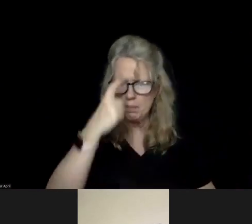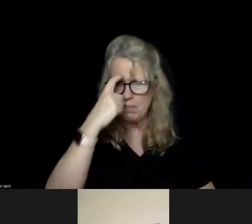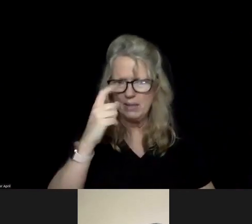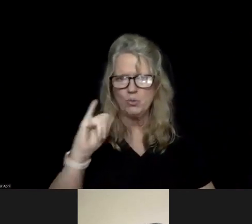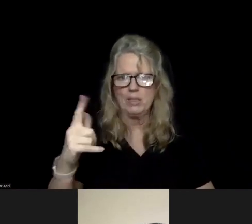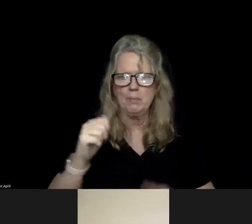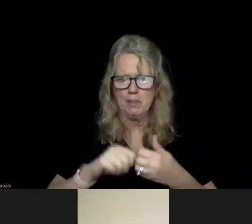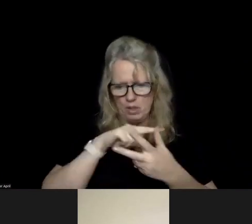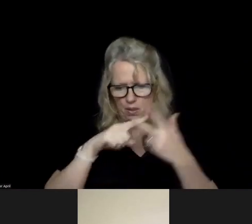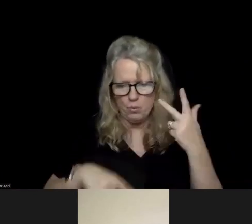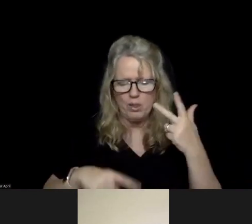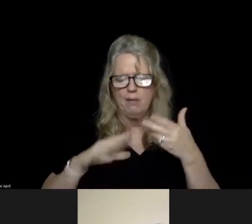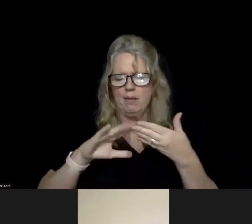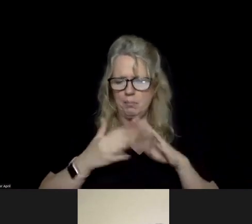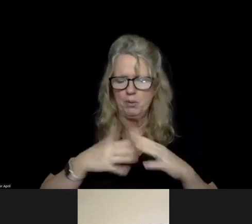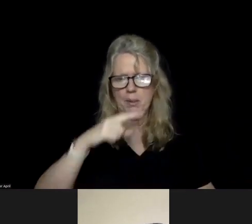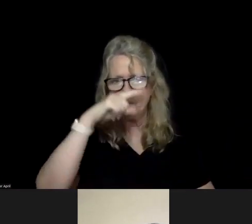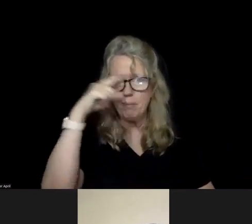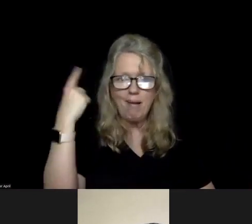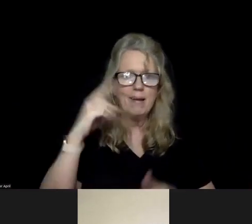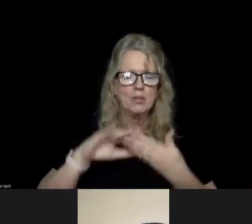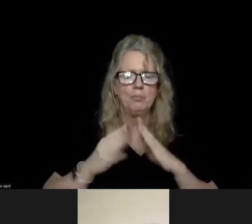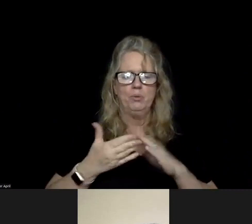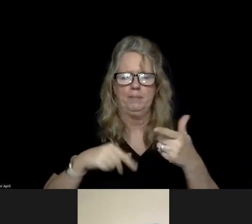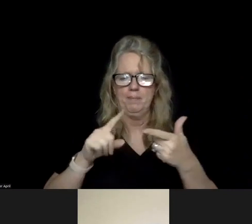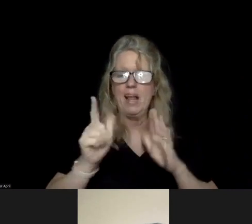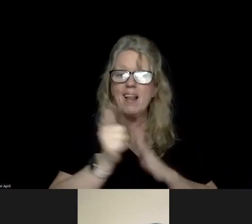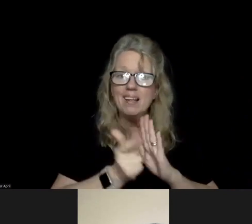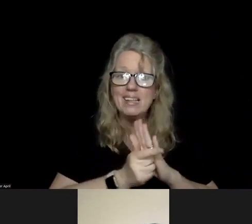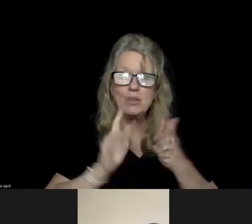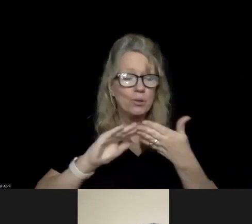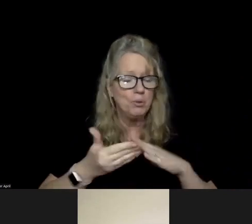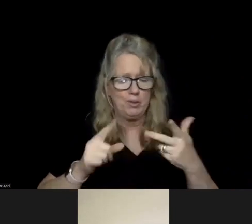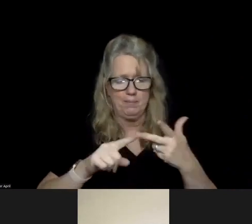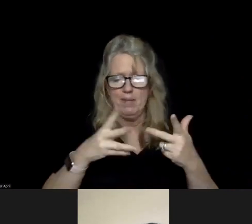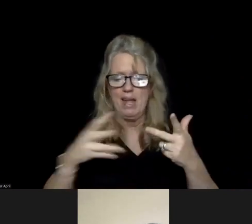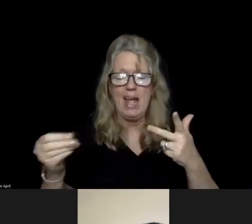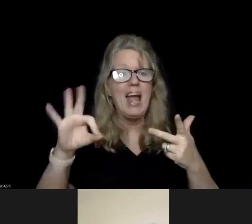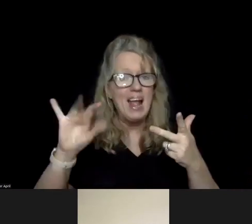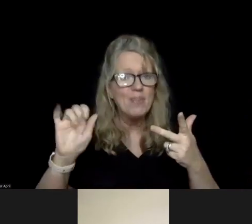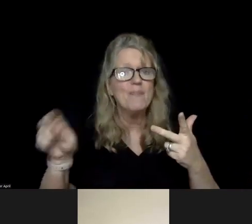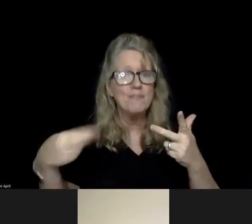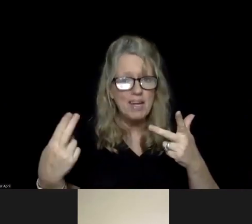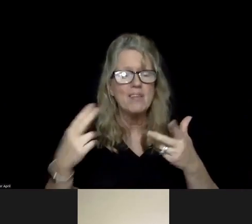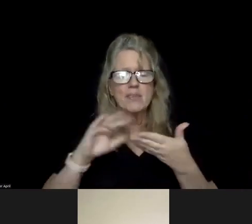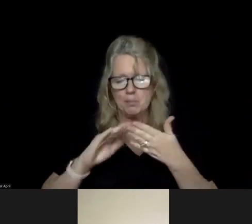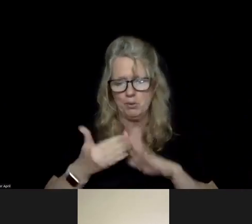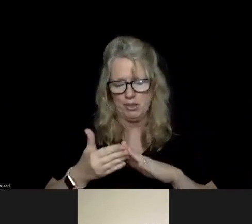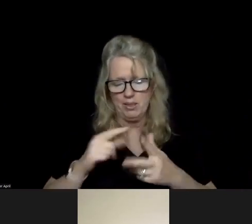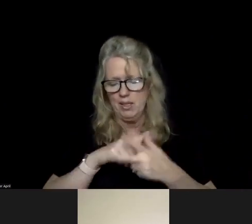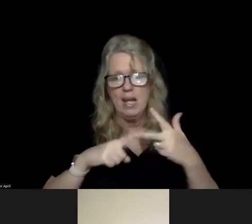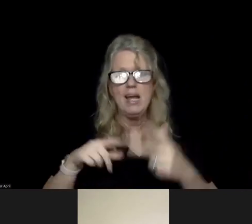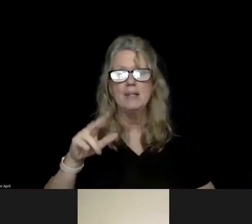3 communities: Black community, the legal community, and the faith community. And at